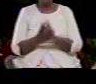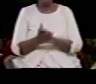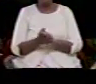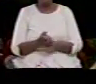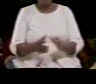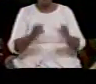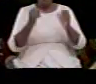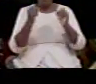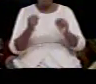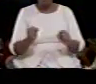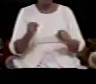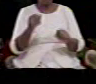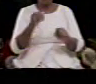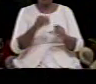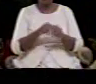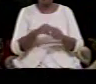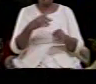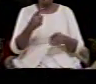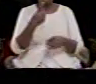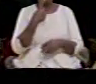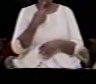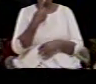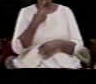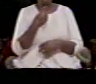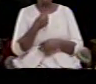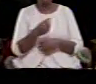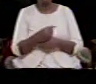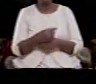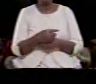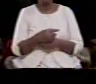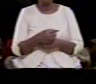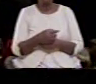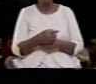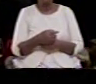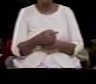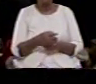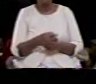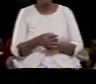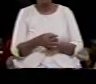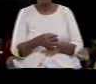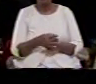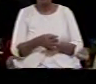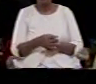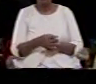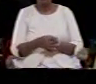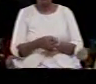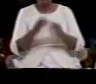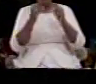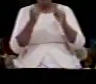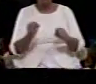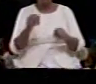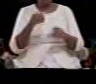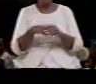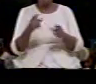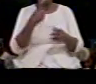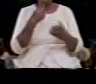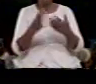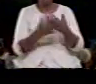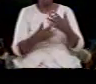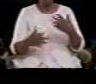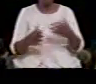Power in the blood. Will you be free from your burdens of sin? That's power in the blood. Power in the